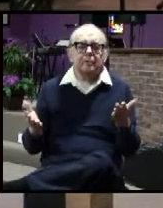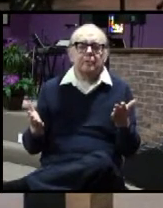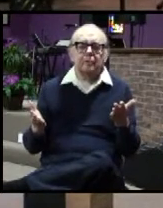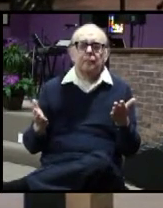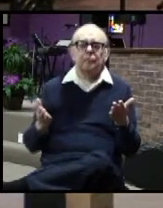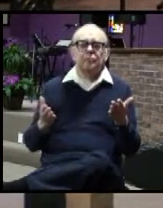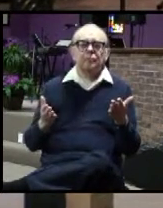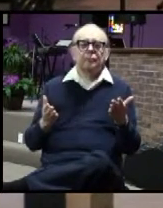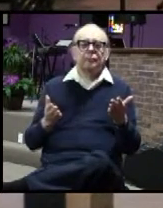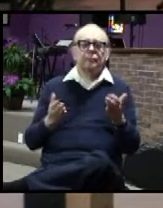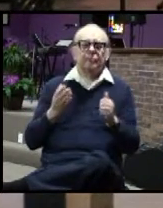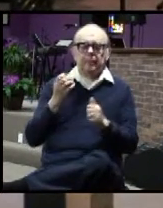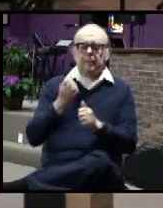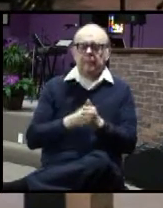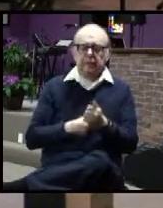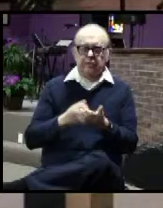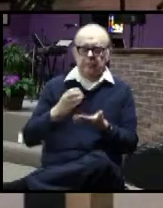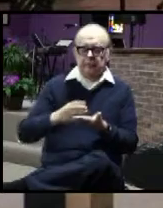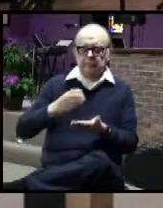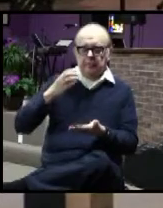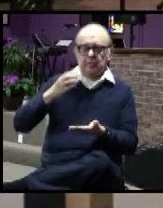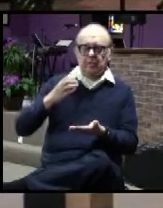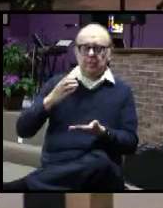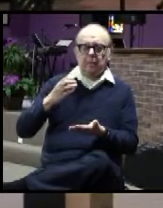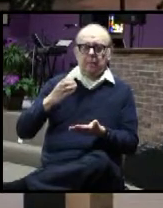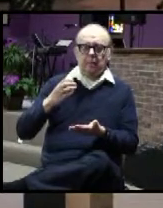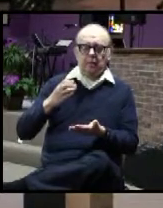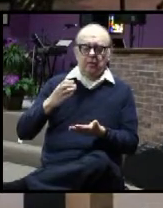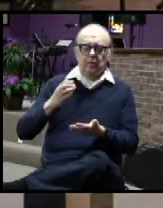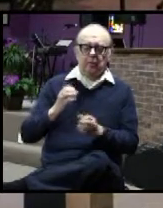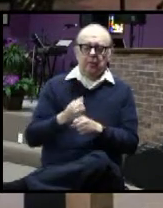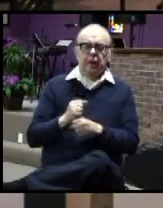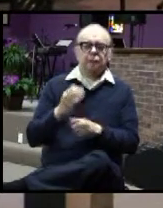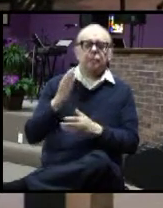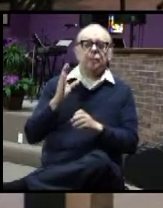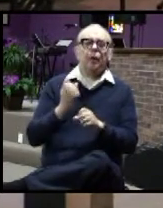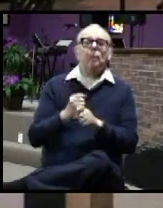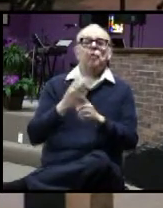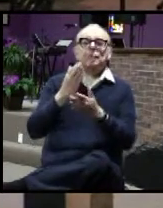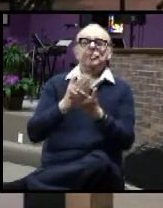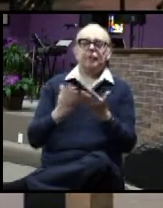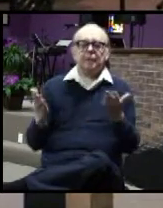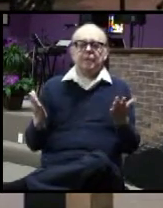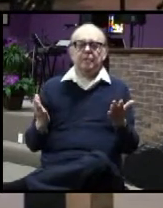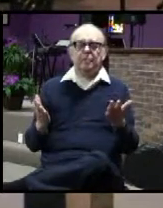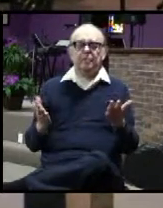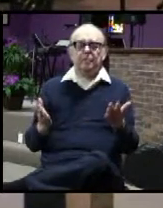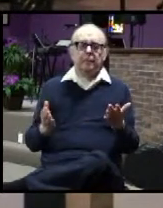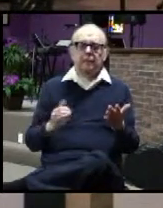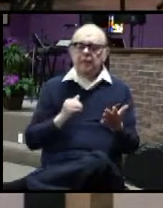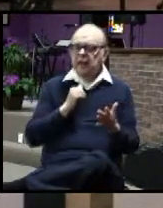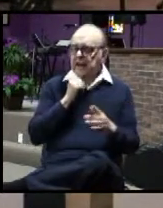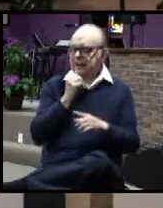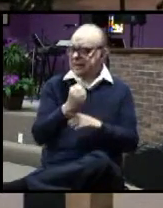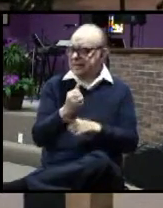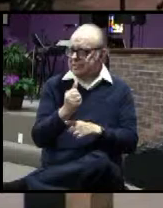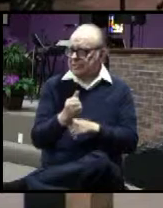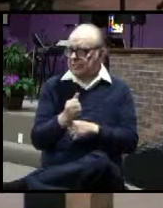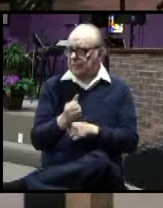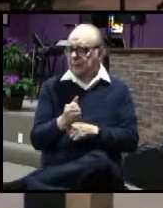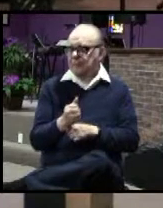So each of these pots here were designed to hold something, not itself.